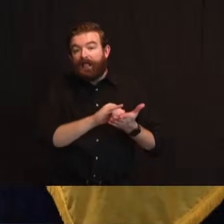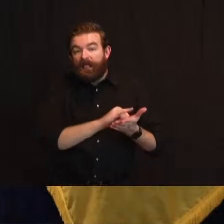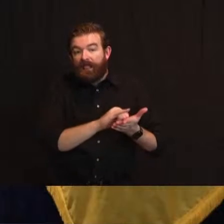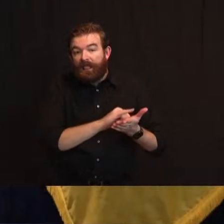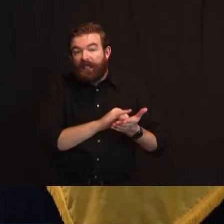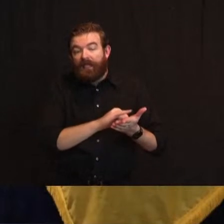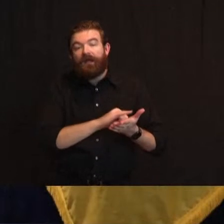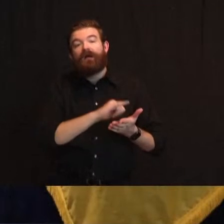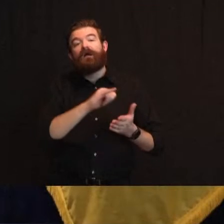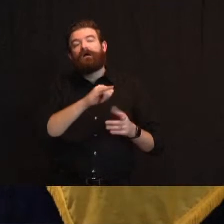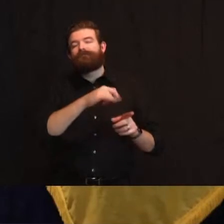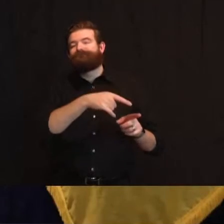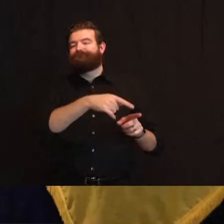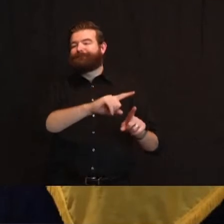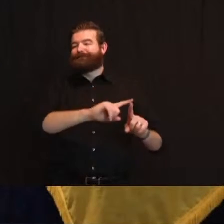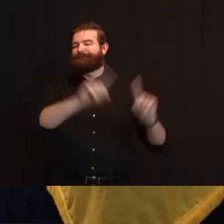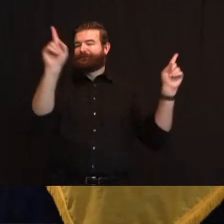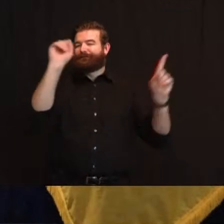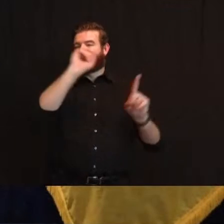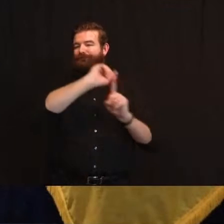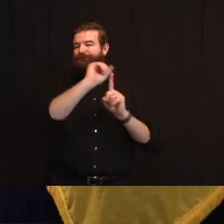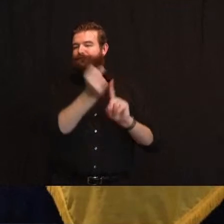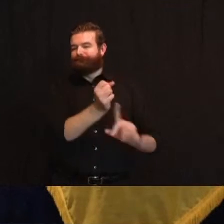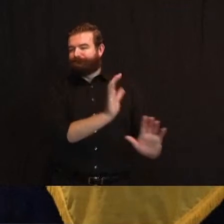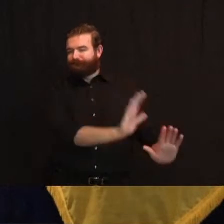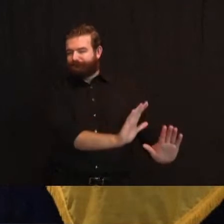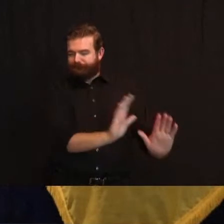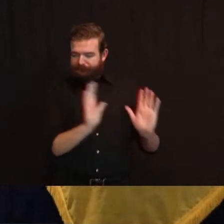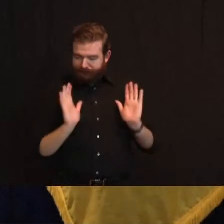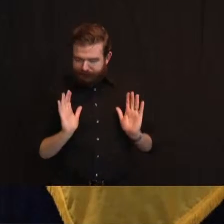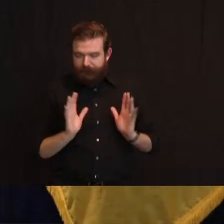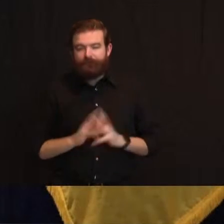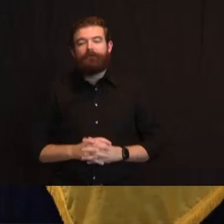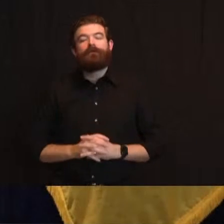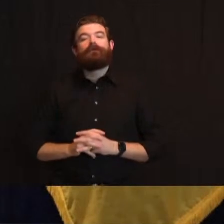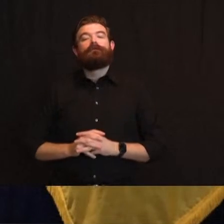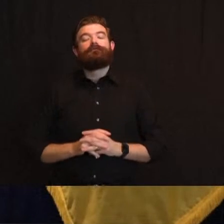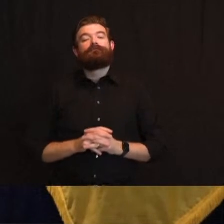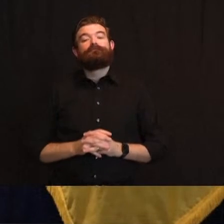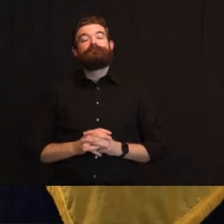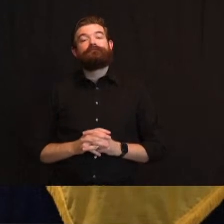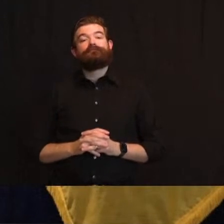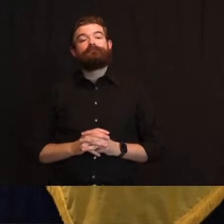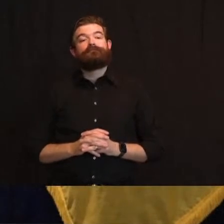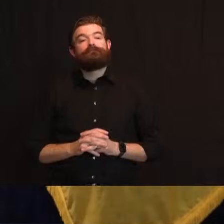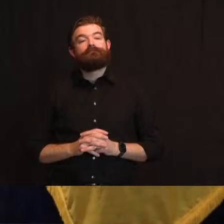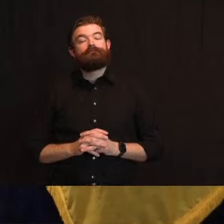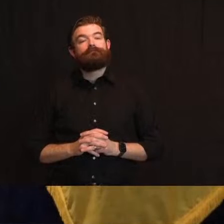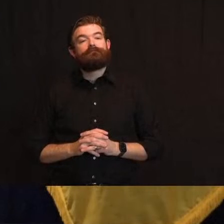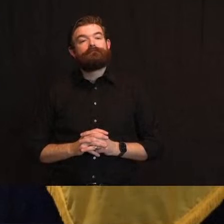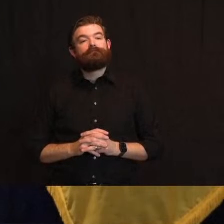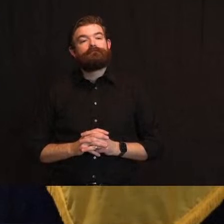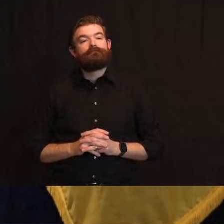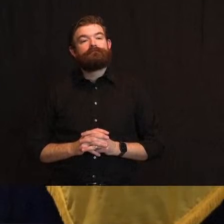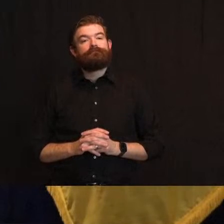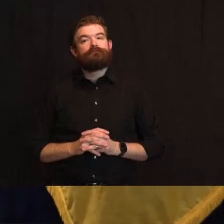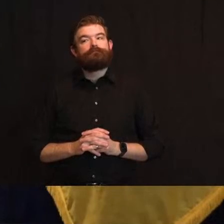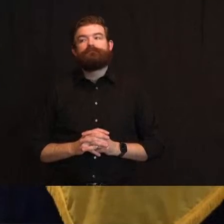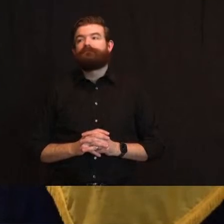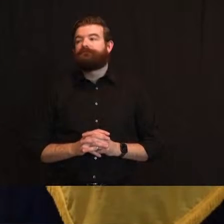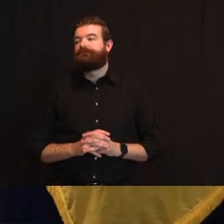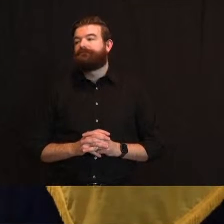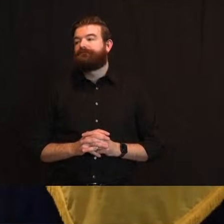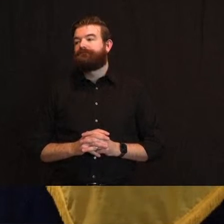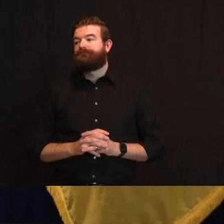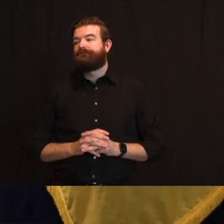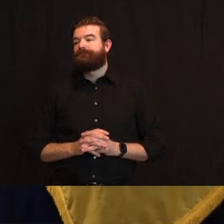branding with our steps. Third point, again, if you have a list of habits, I have a list of habits,